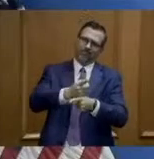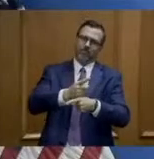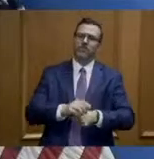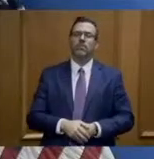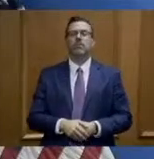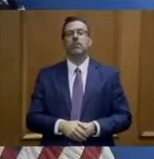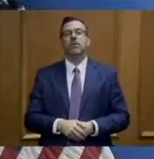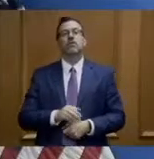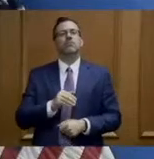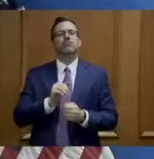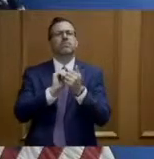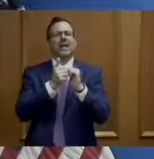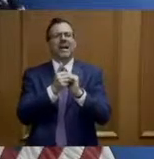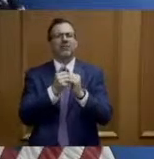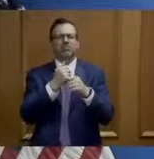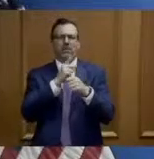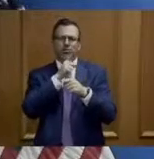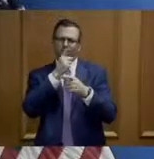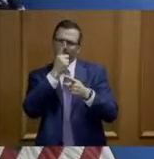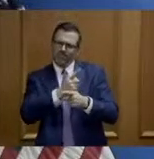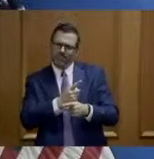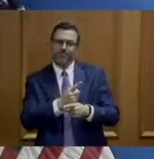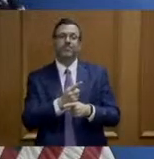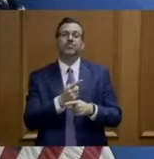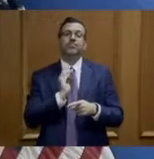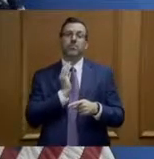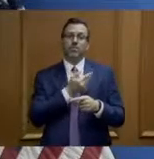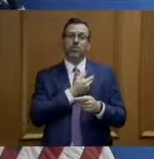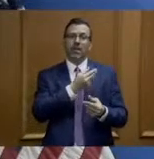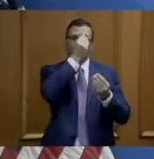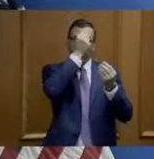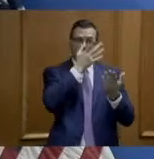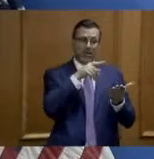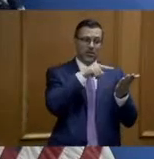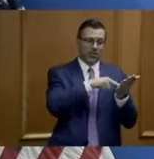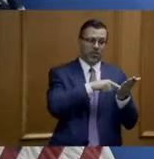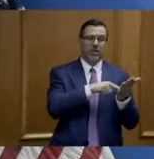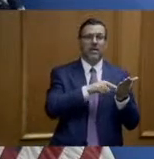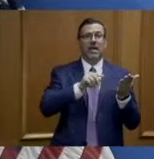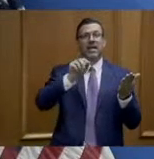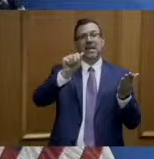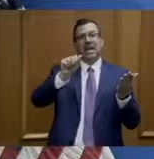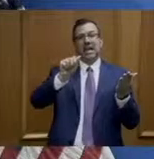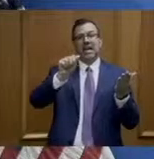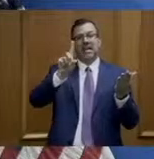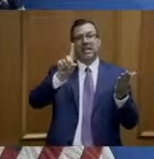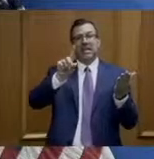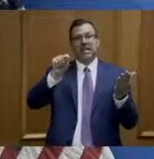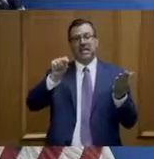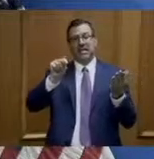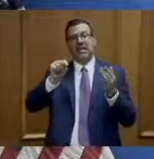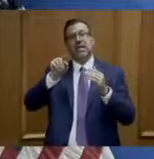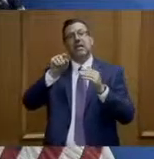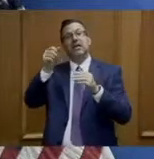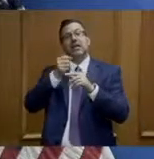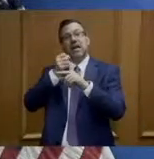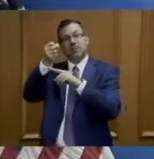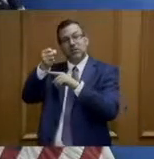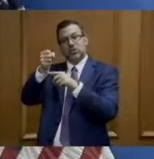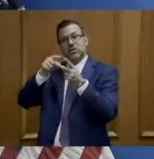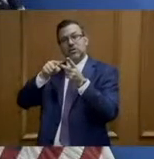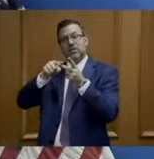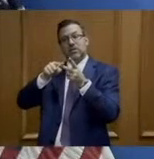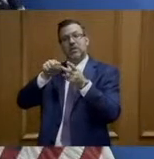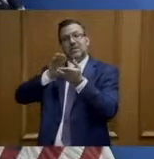we've recently started cross-checking our data with the ADT feed, that's Admission, Discharge, and Transfer data